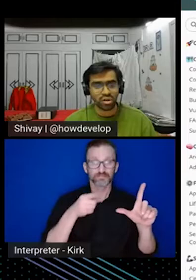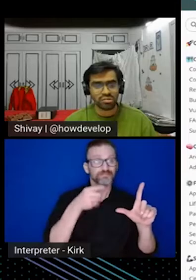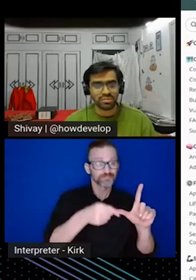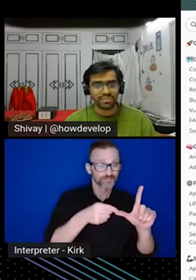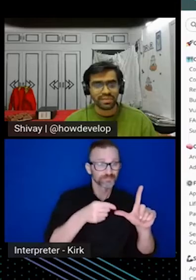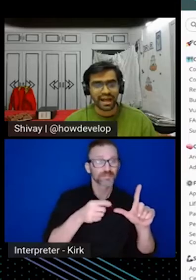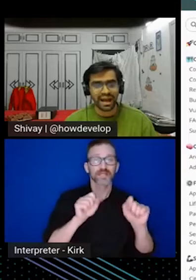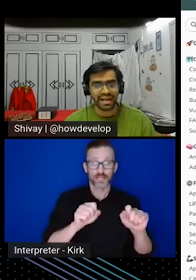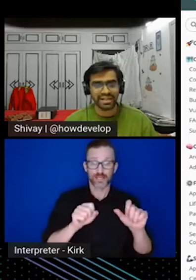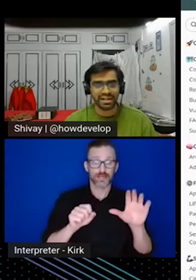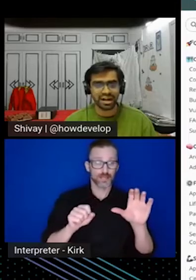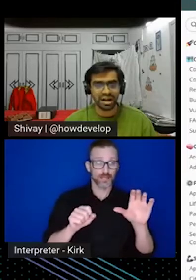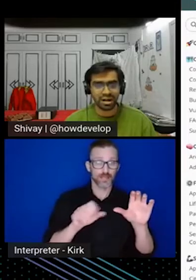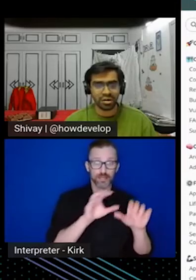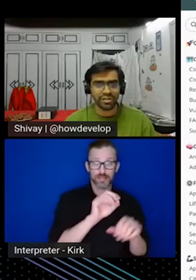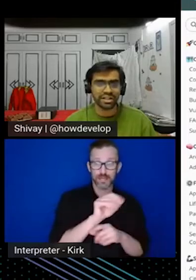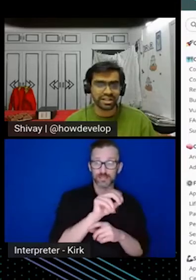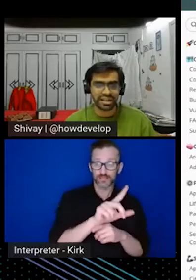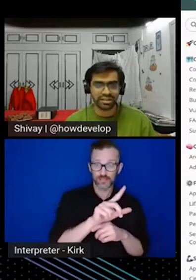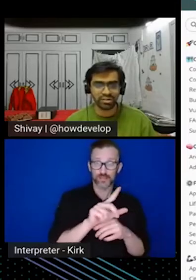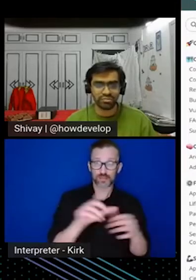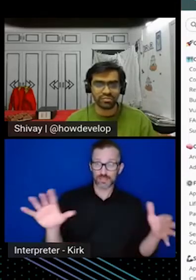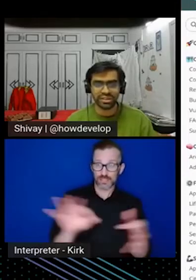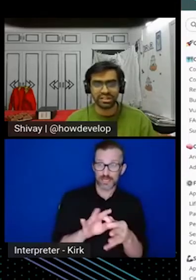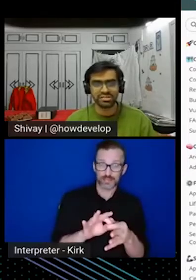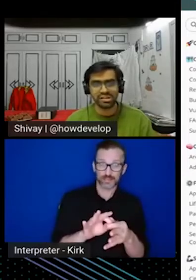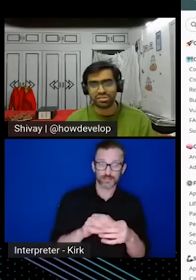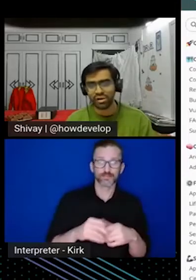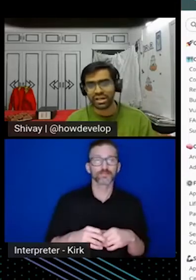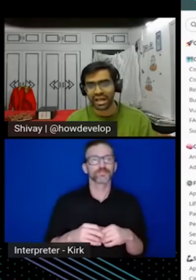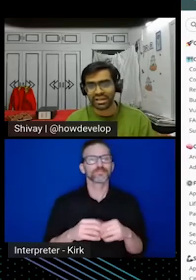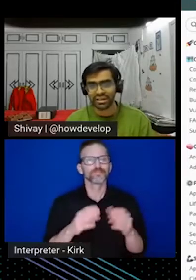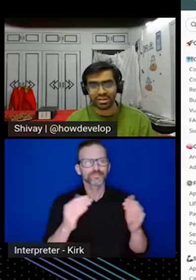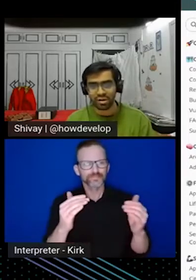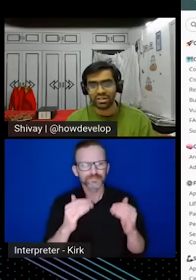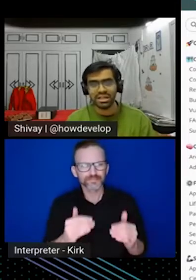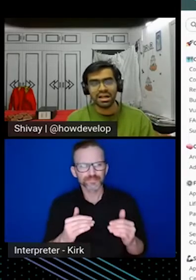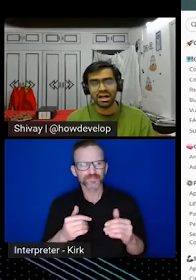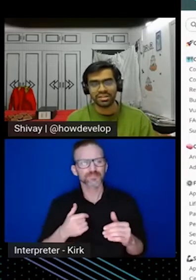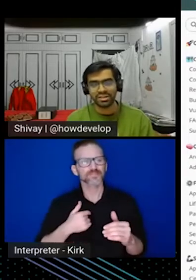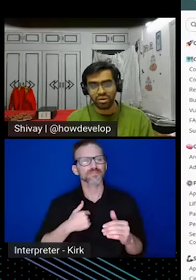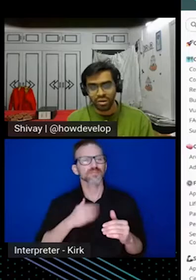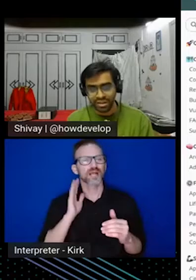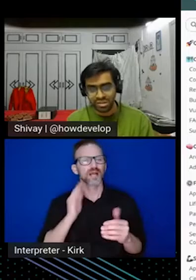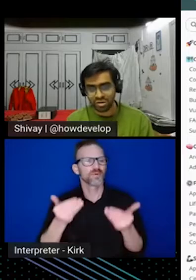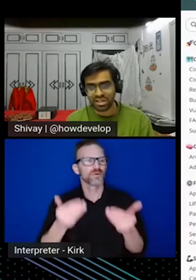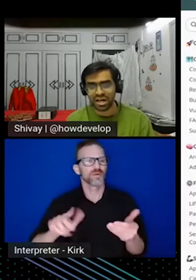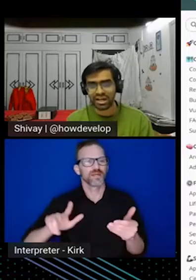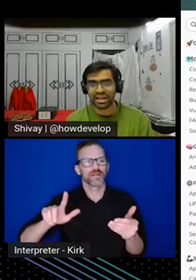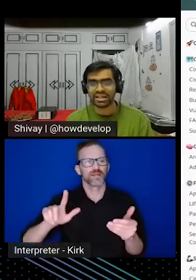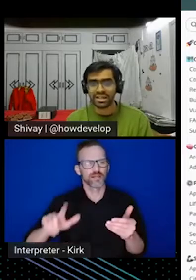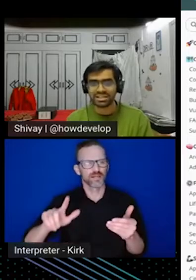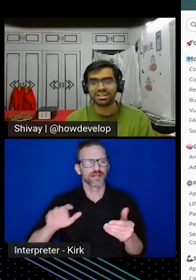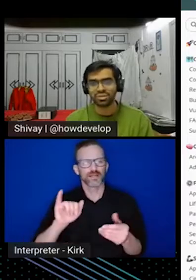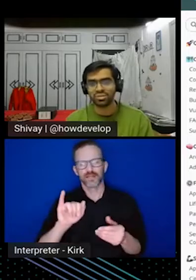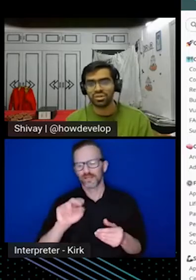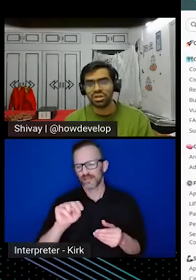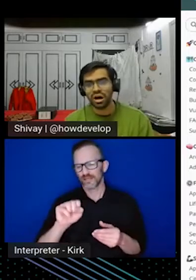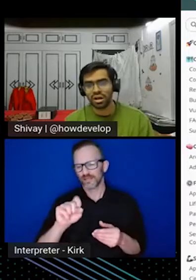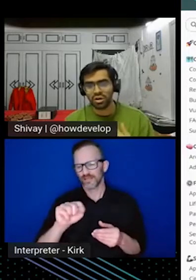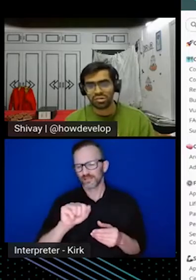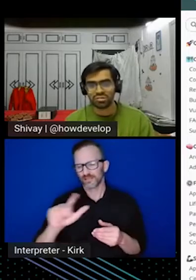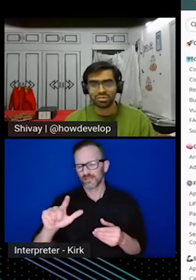to console. And over here, we'll just go ahead and click on the install card and connect